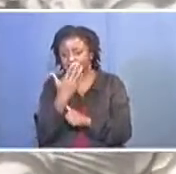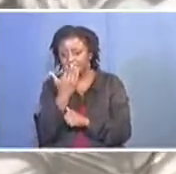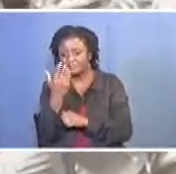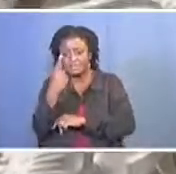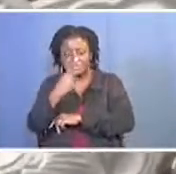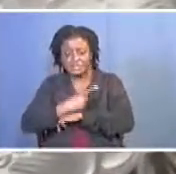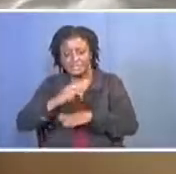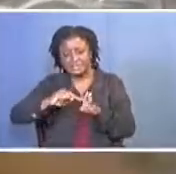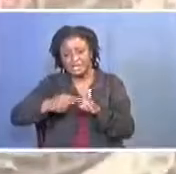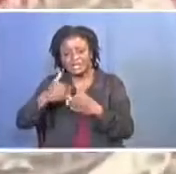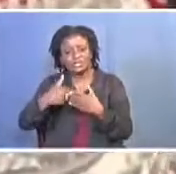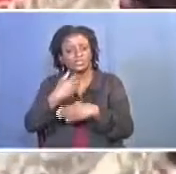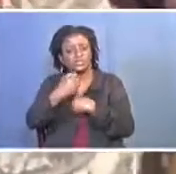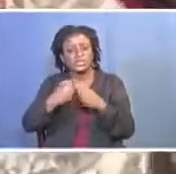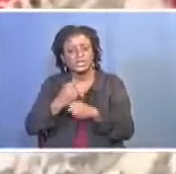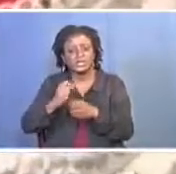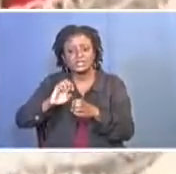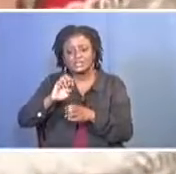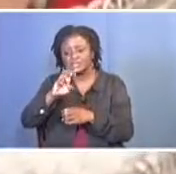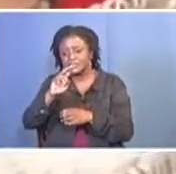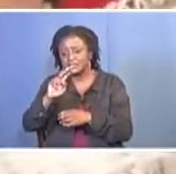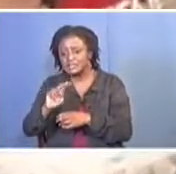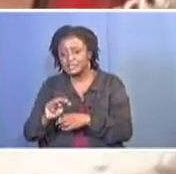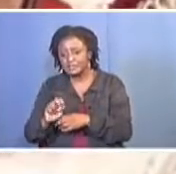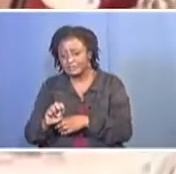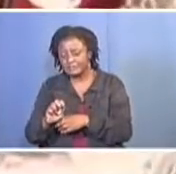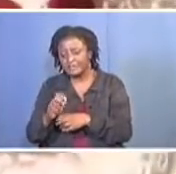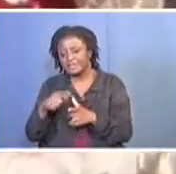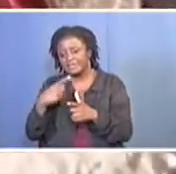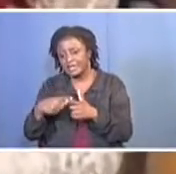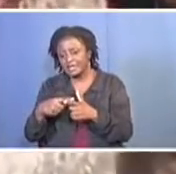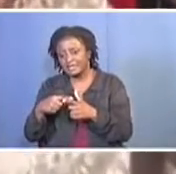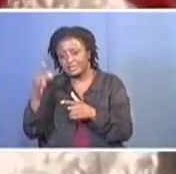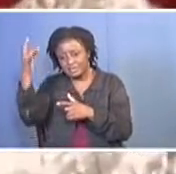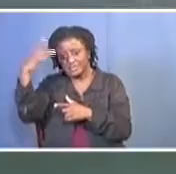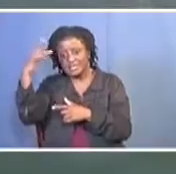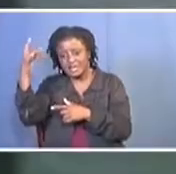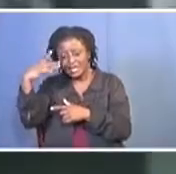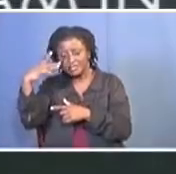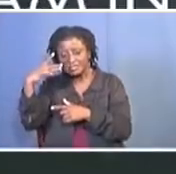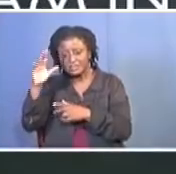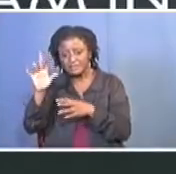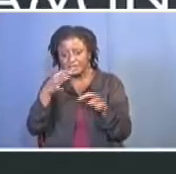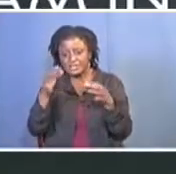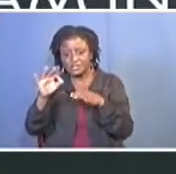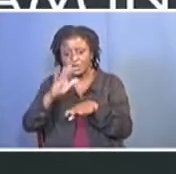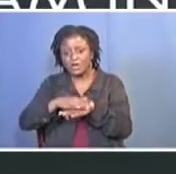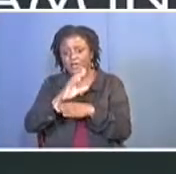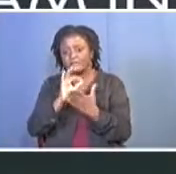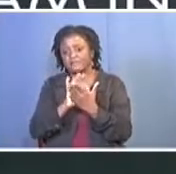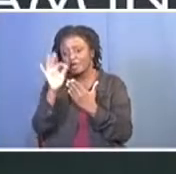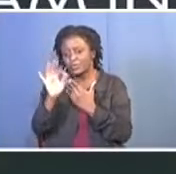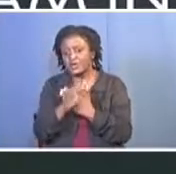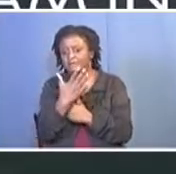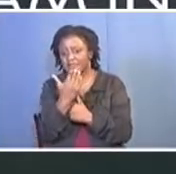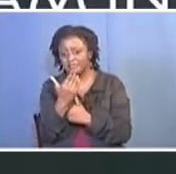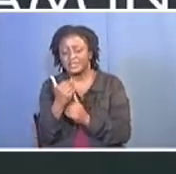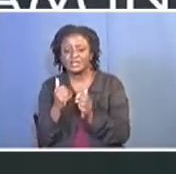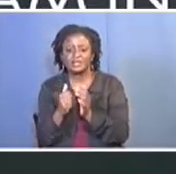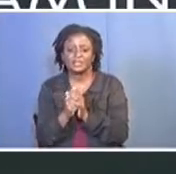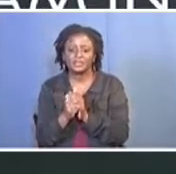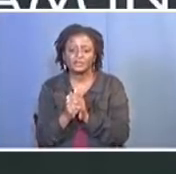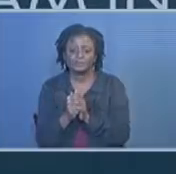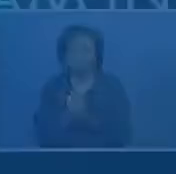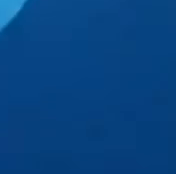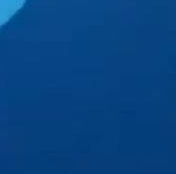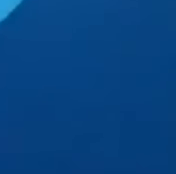and continuing until the Lantern Festival on February 15th. Jiminy DeSwain, ZNS Network